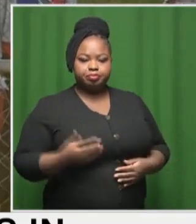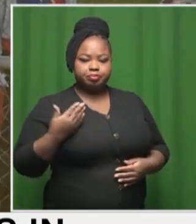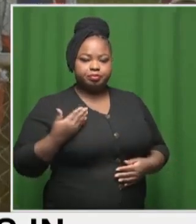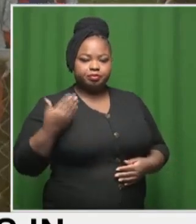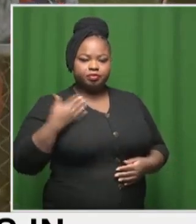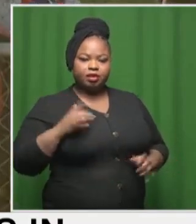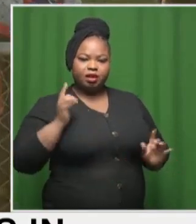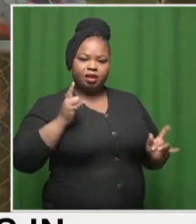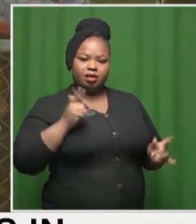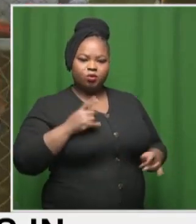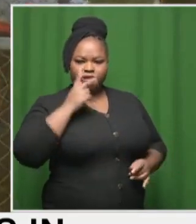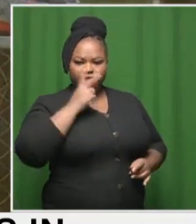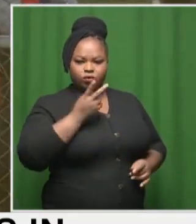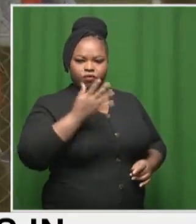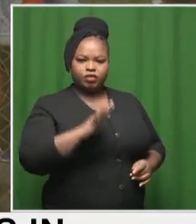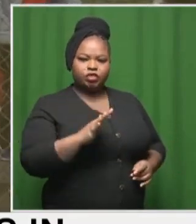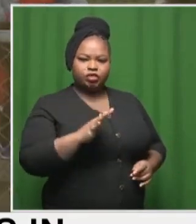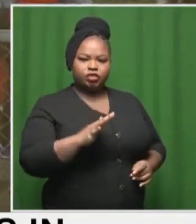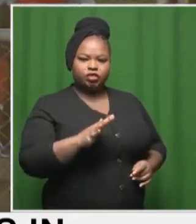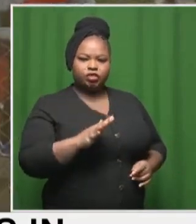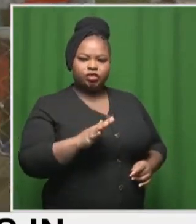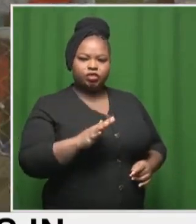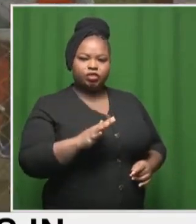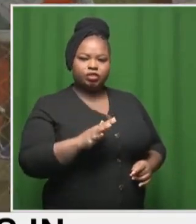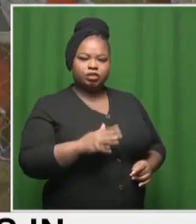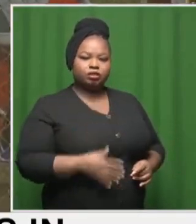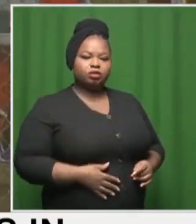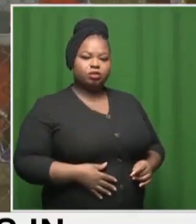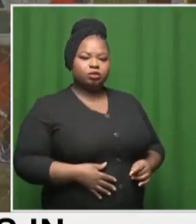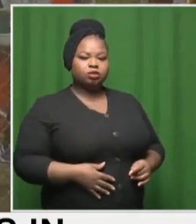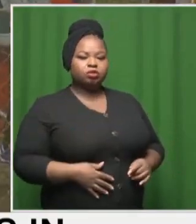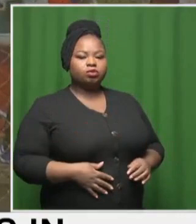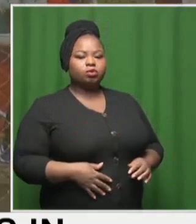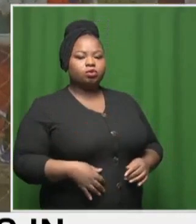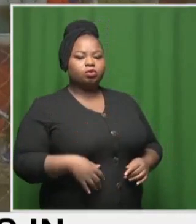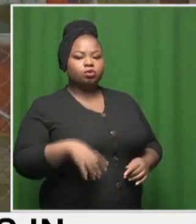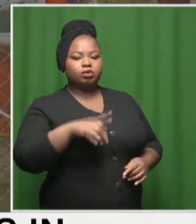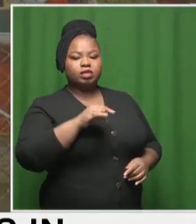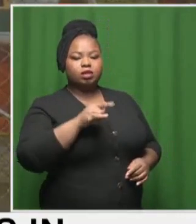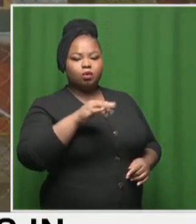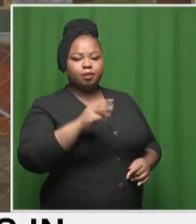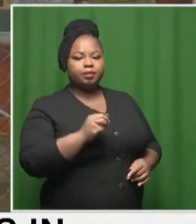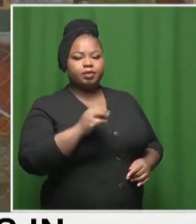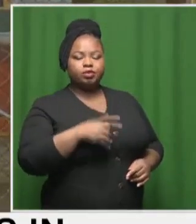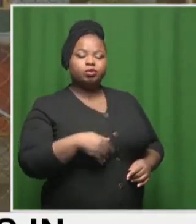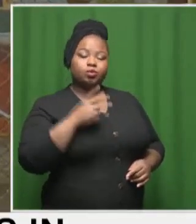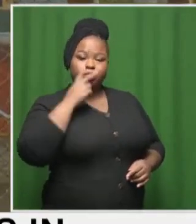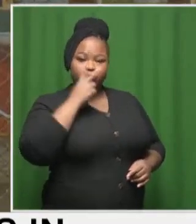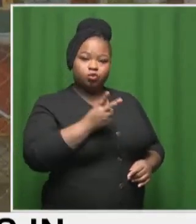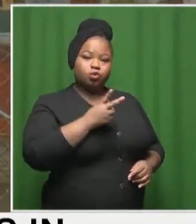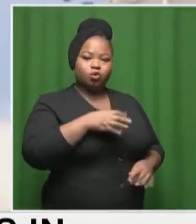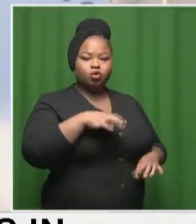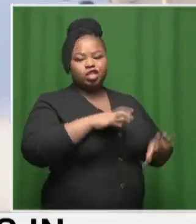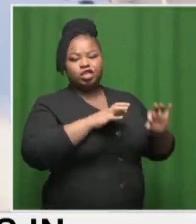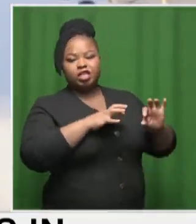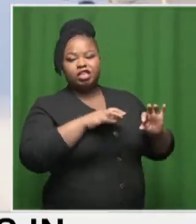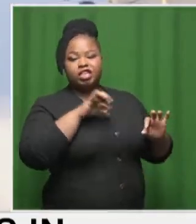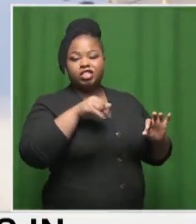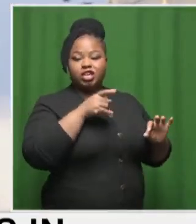and I certainly did. I watched the whole the Telkom Netball League taking place. We saw the Jaguars win that